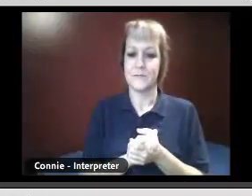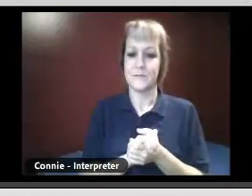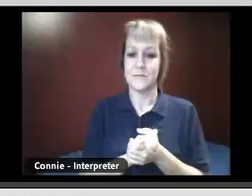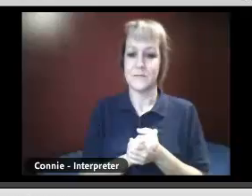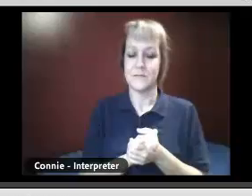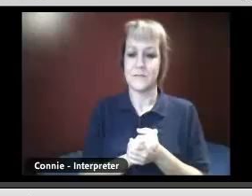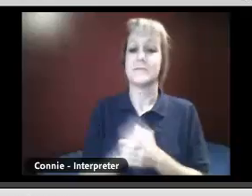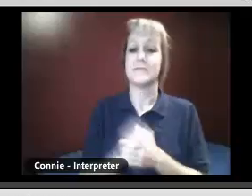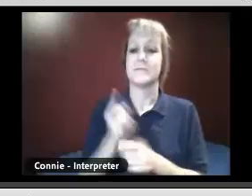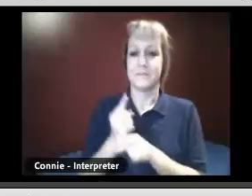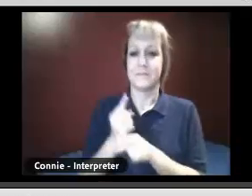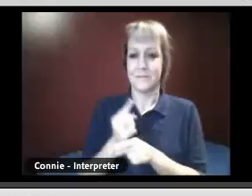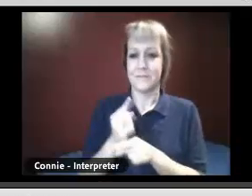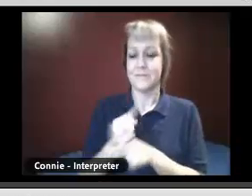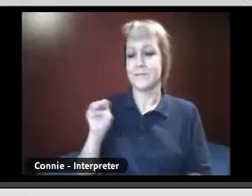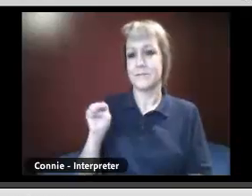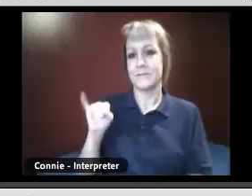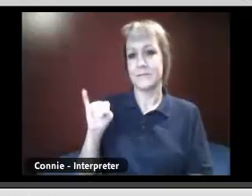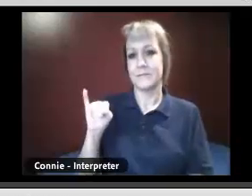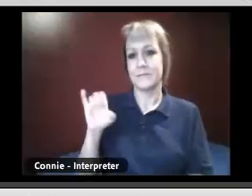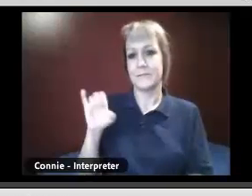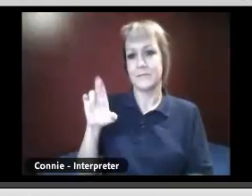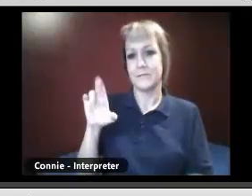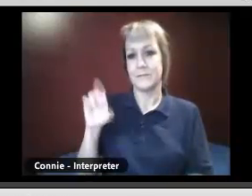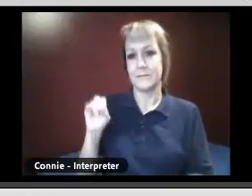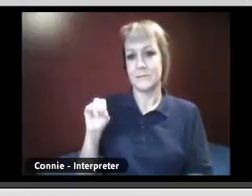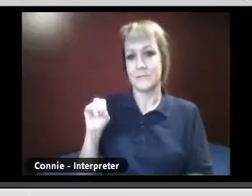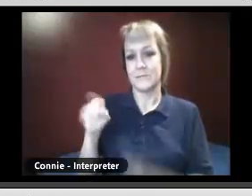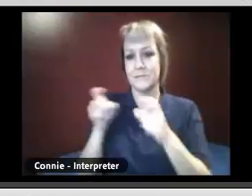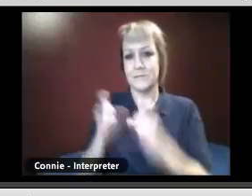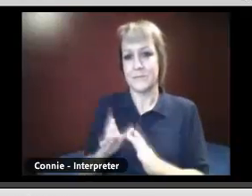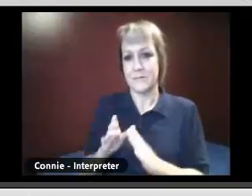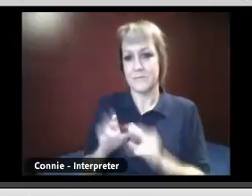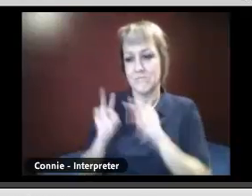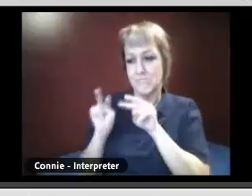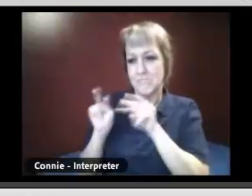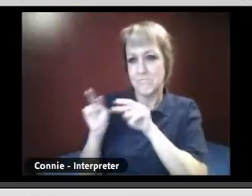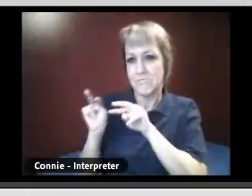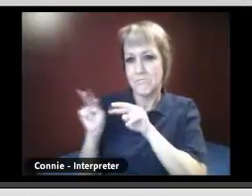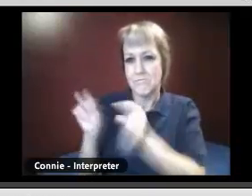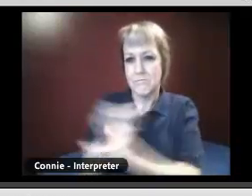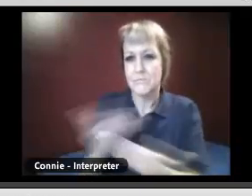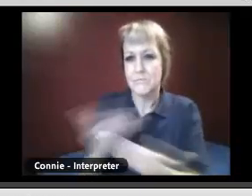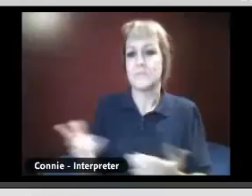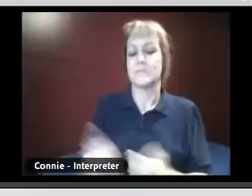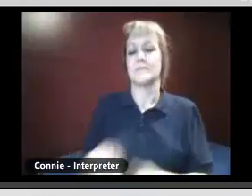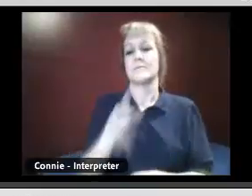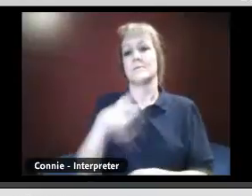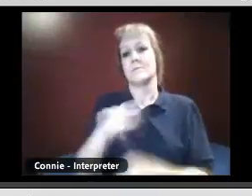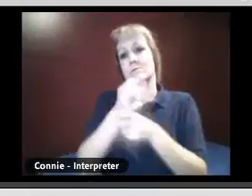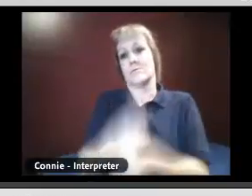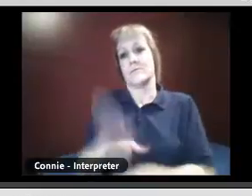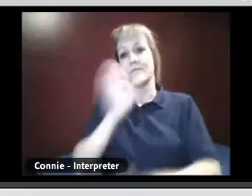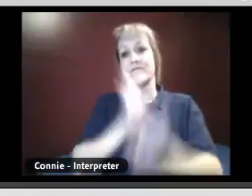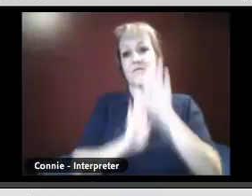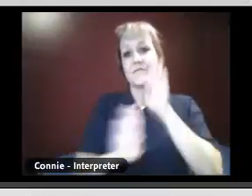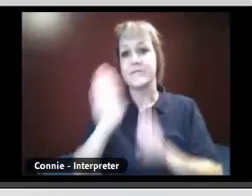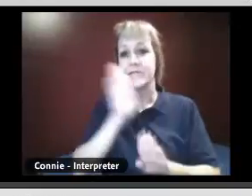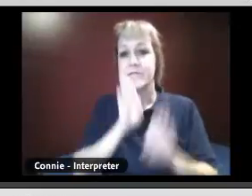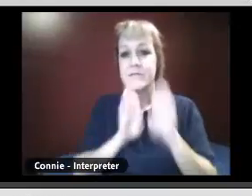You are now the classic micromanager. And at that point, you're going to create the same level of frustration,